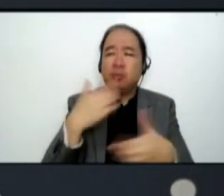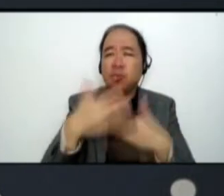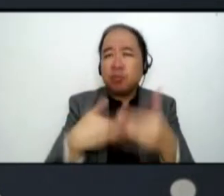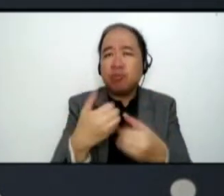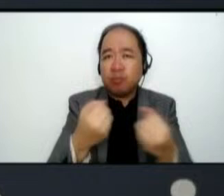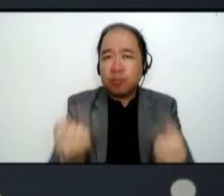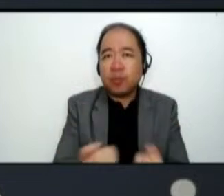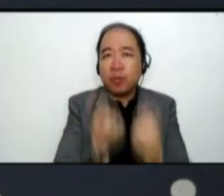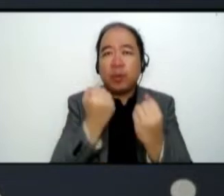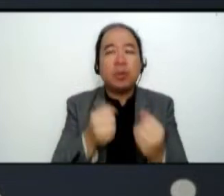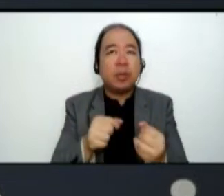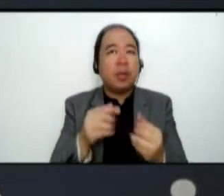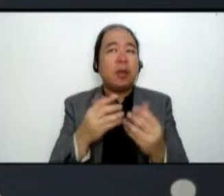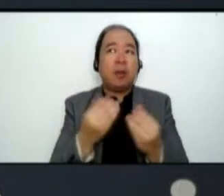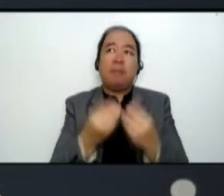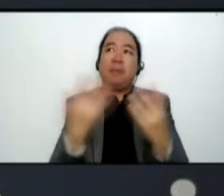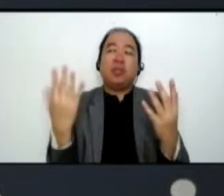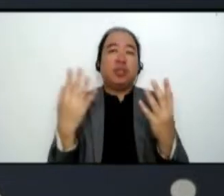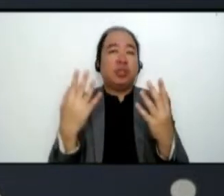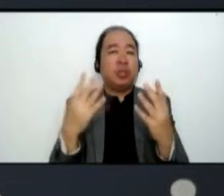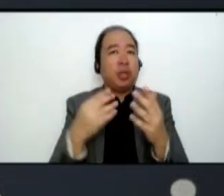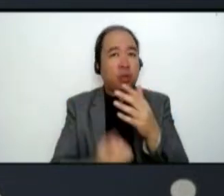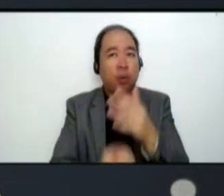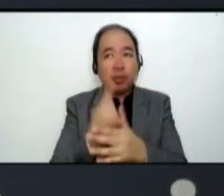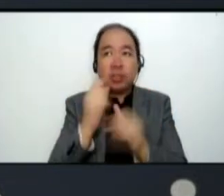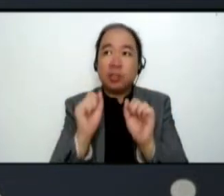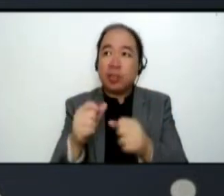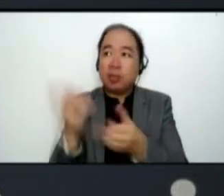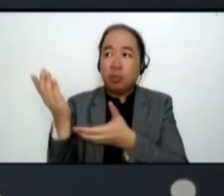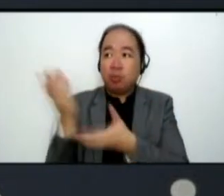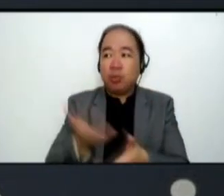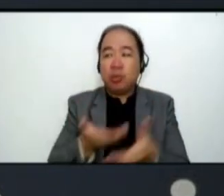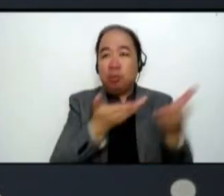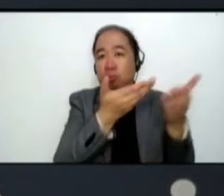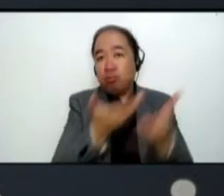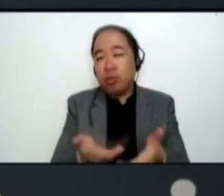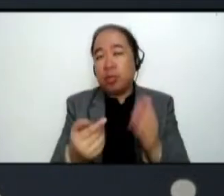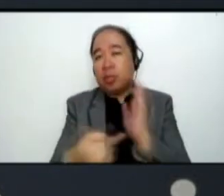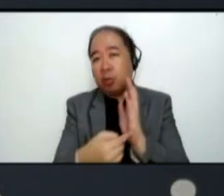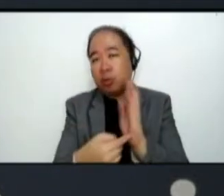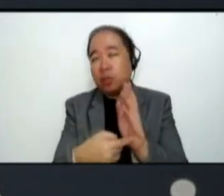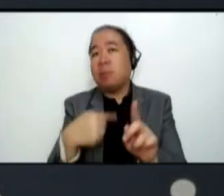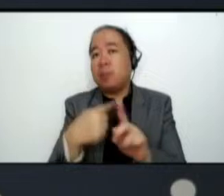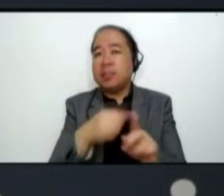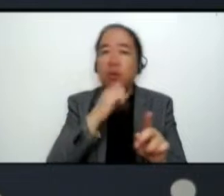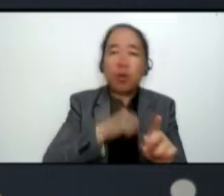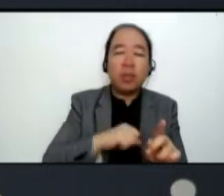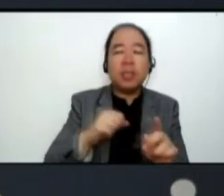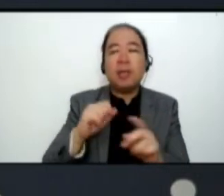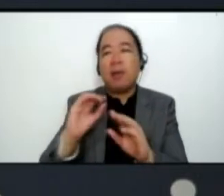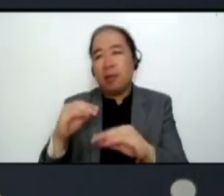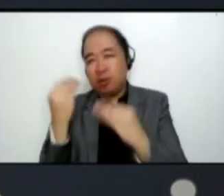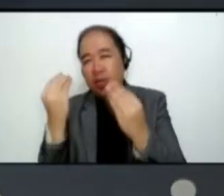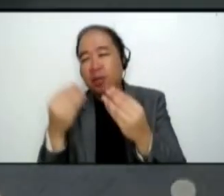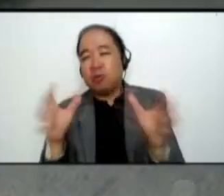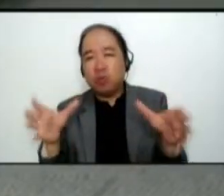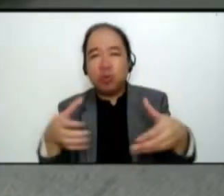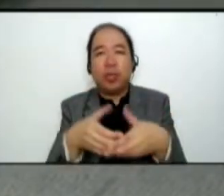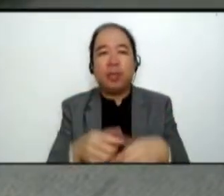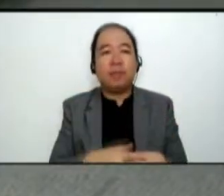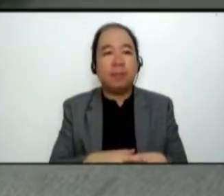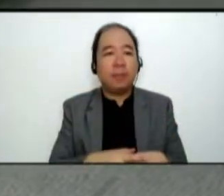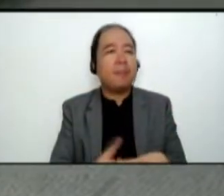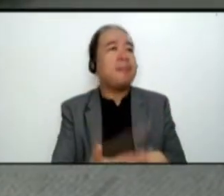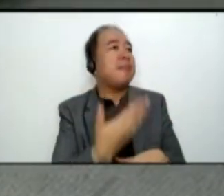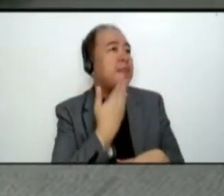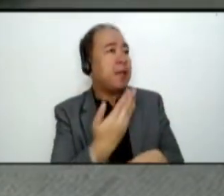bringing the technology and the generations together. Thank you. Thank you very much, Mr. Prasad. Engagement is